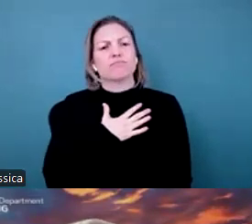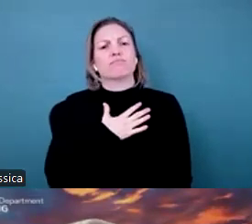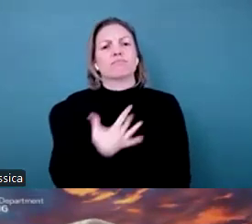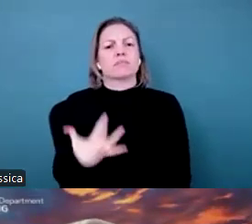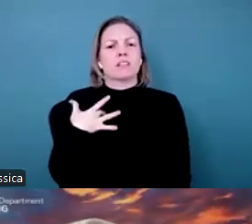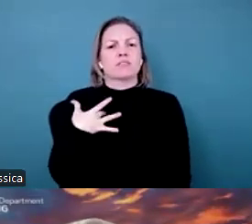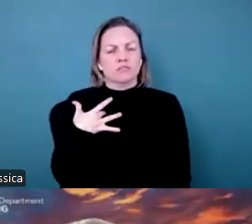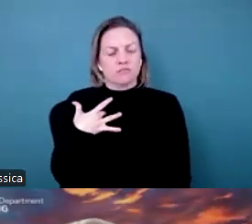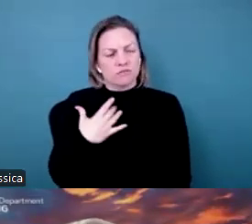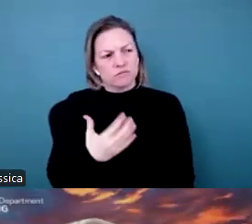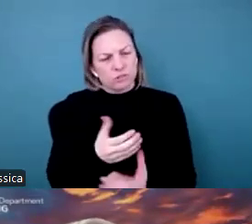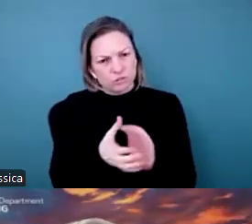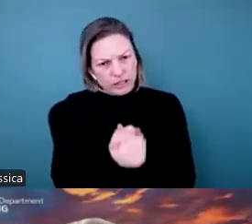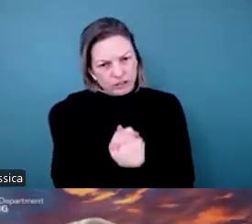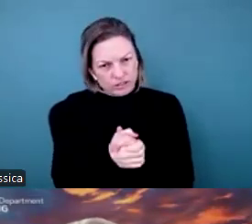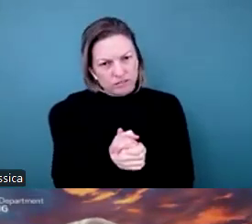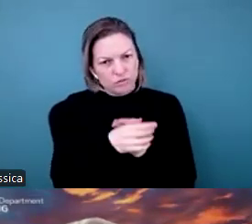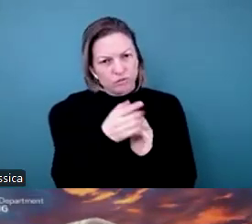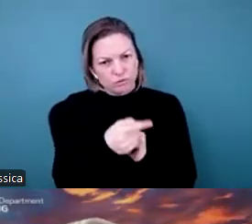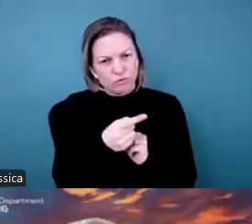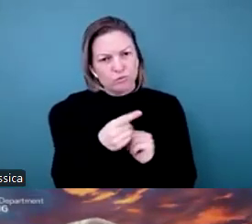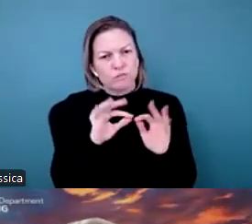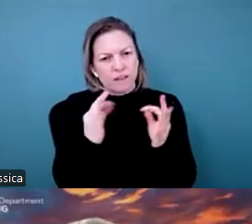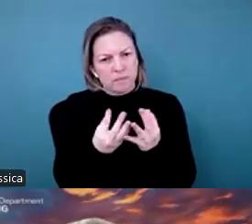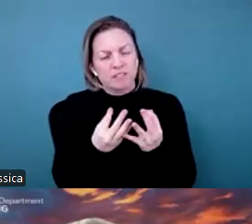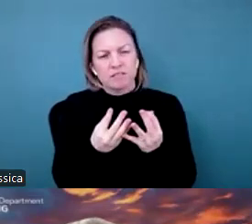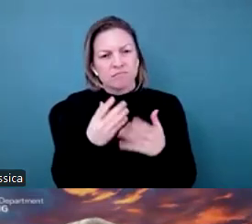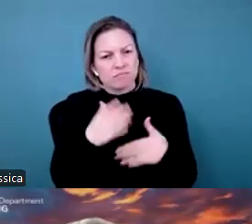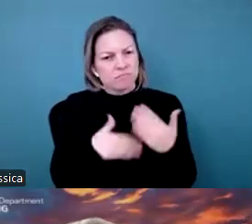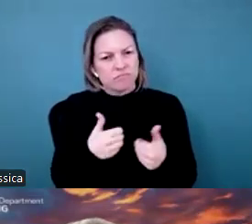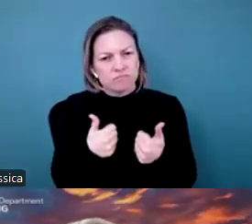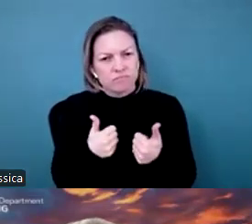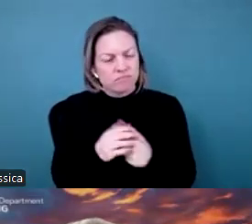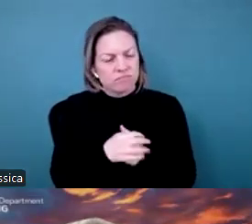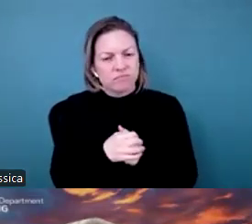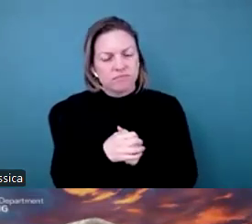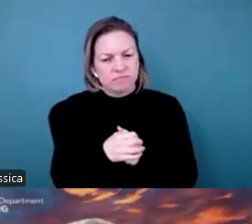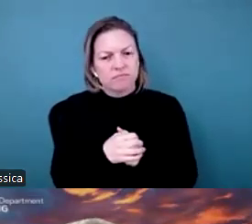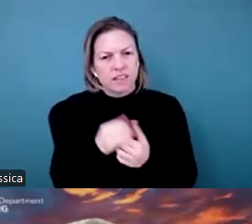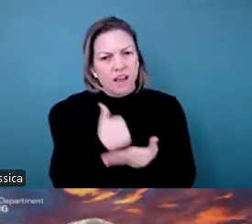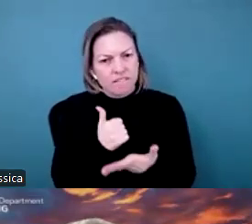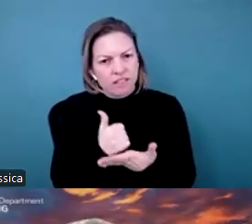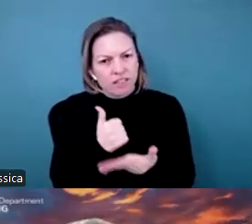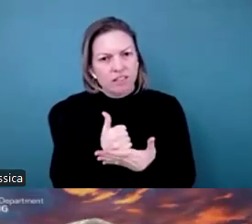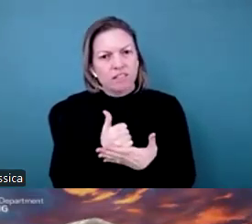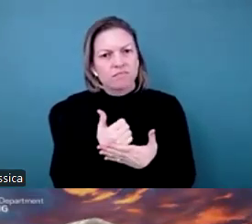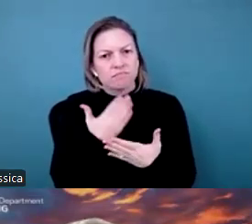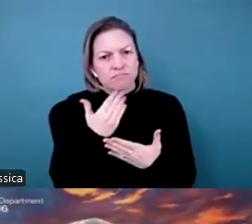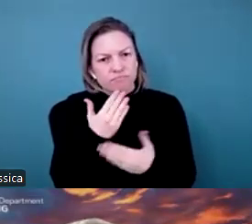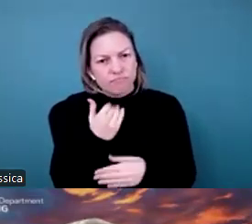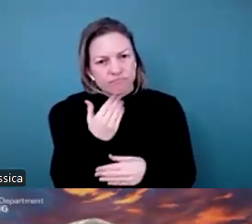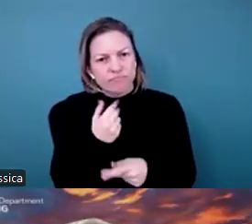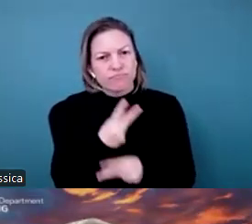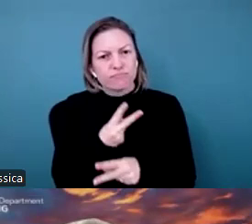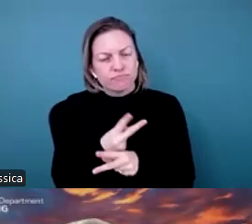and congratulations to you and your family for doing so well and being so really helpful and kind and caring.